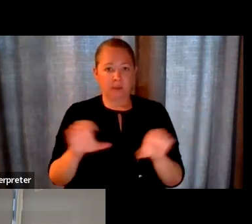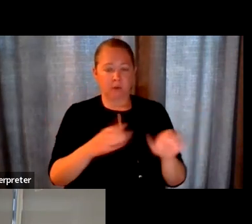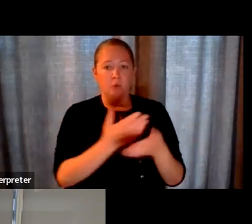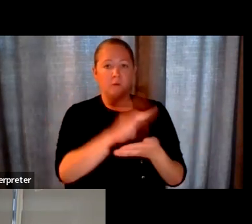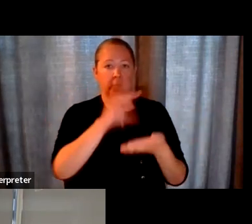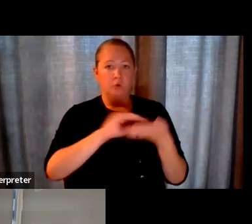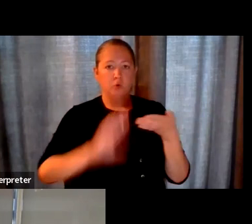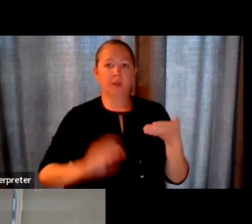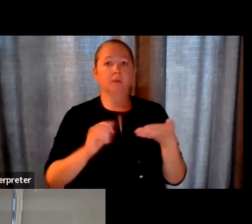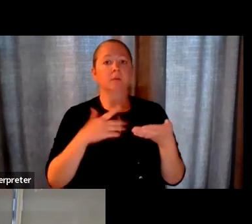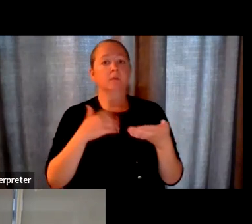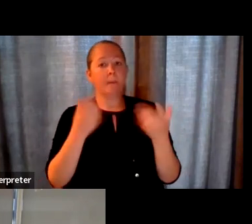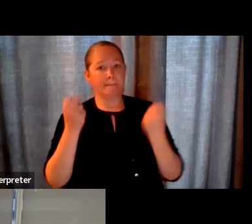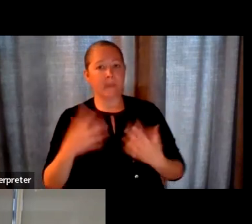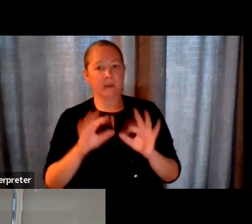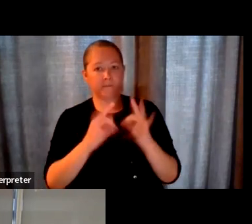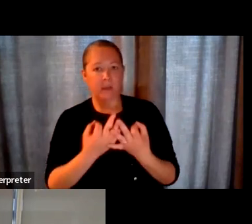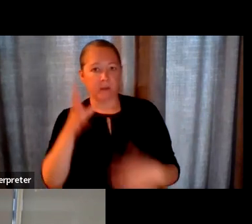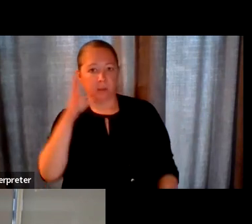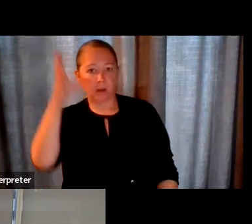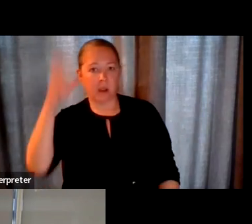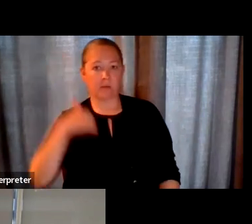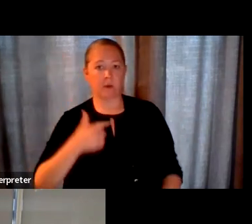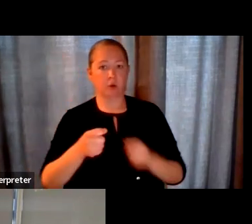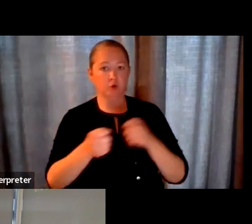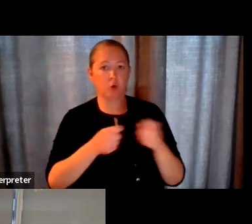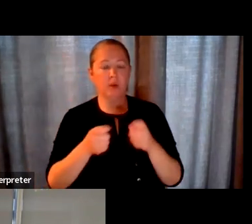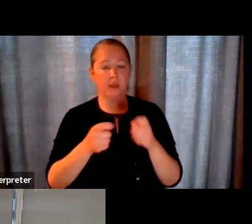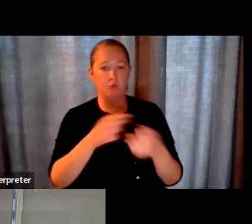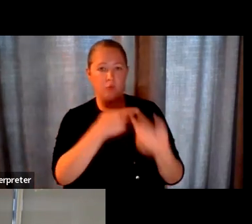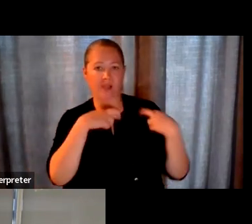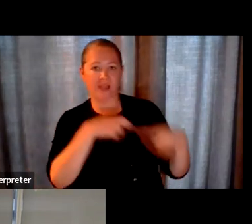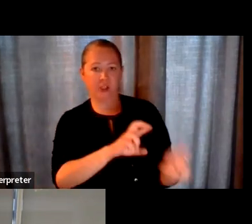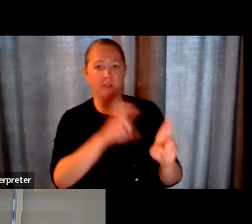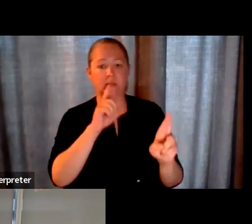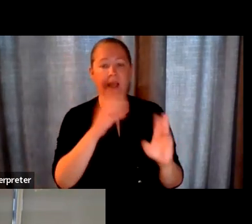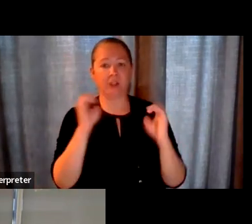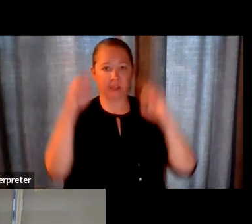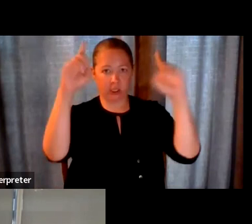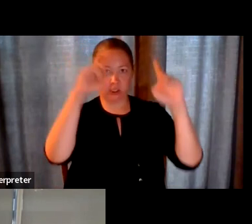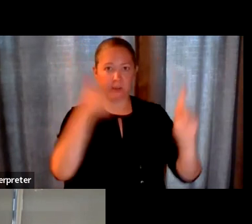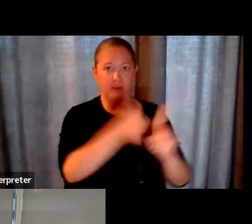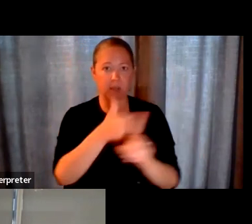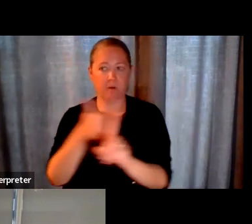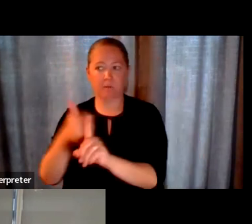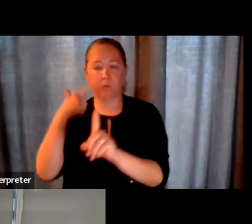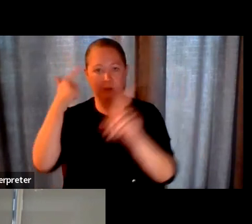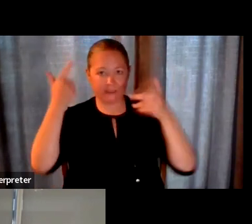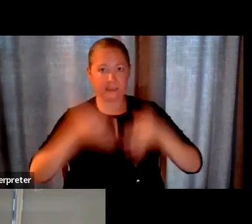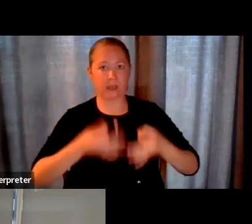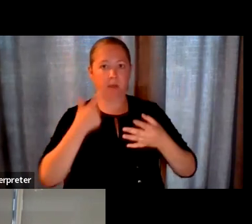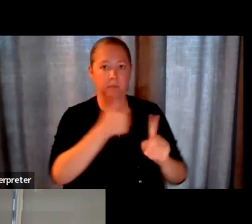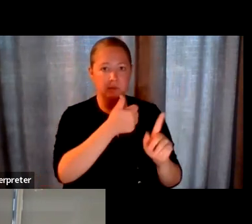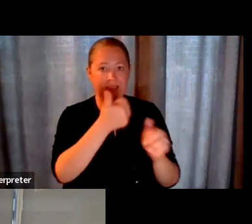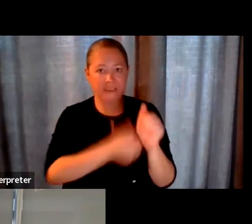have a free exercise interest in controlling the religious education of their own children, in determining that religious education, and making sure